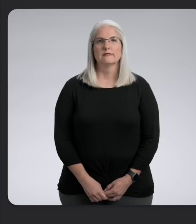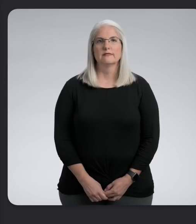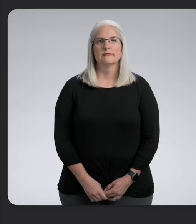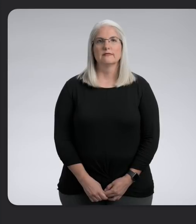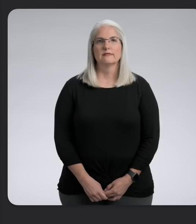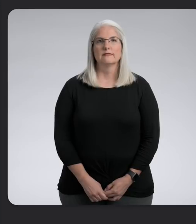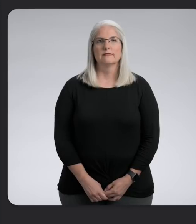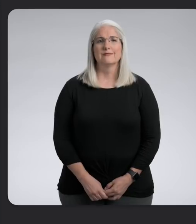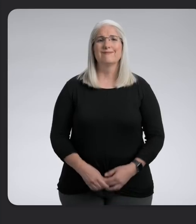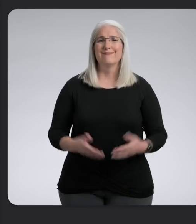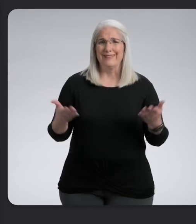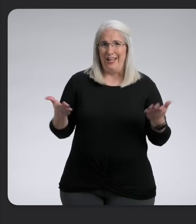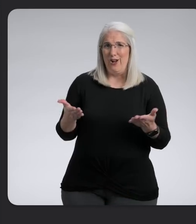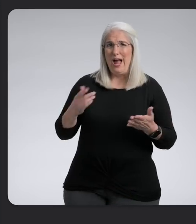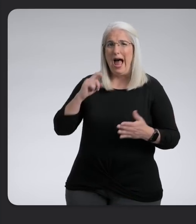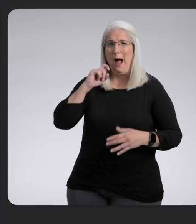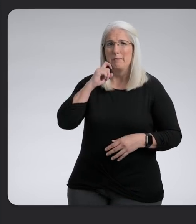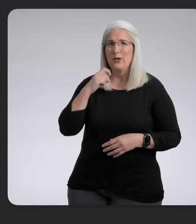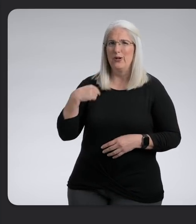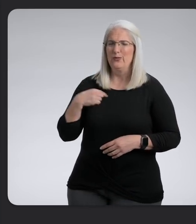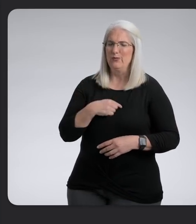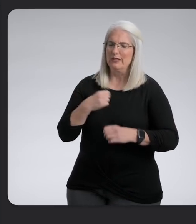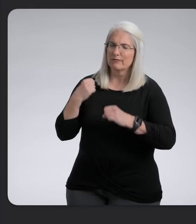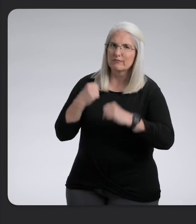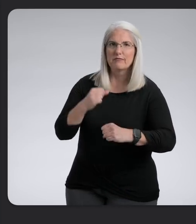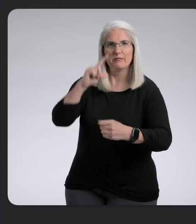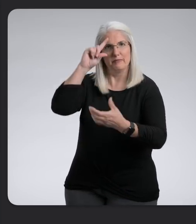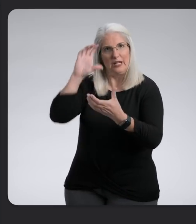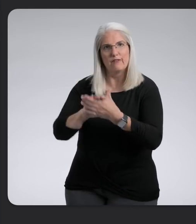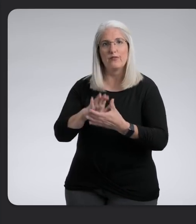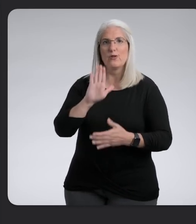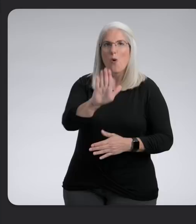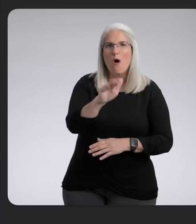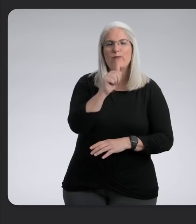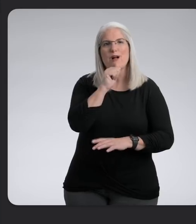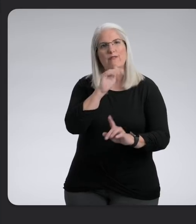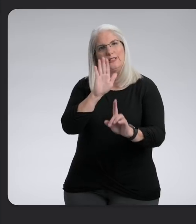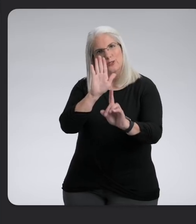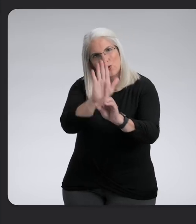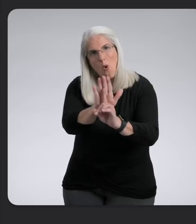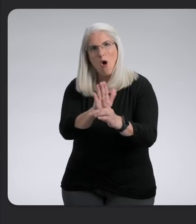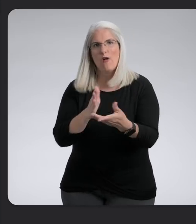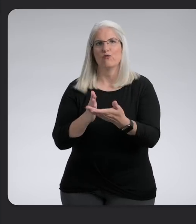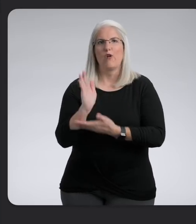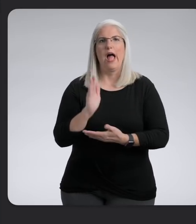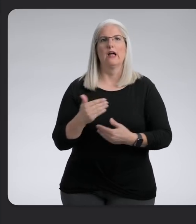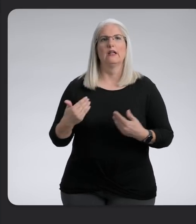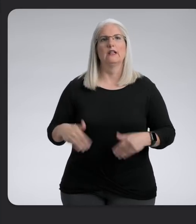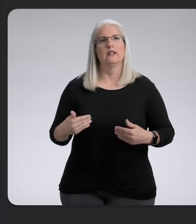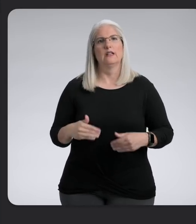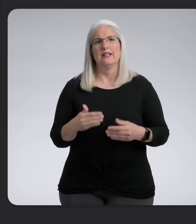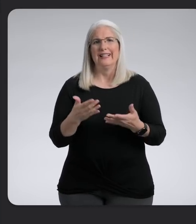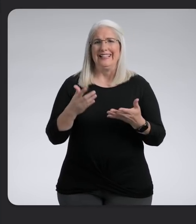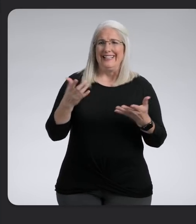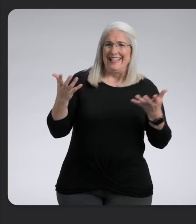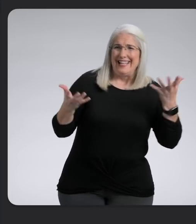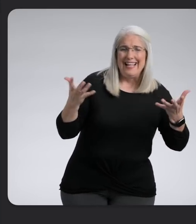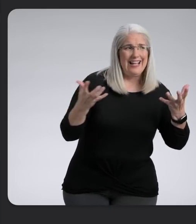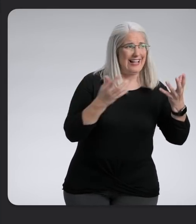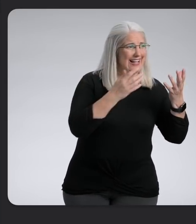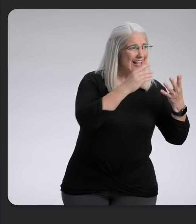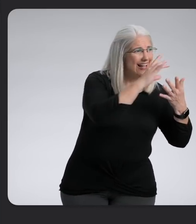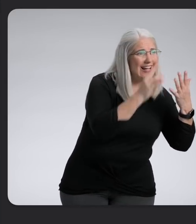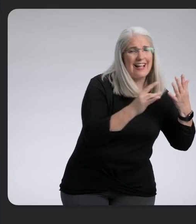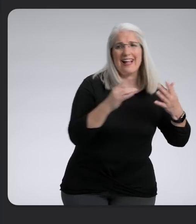At Apple, we believe privacy is a fundamental human right. We don't think you should have to make a trade-off between great features